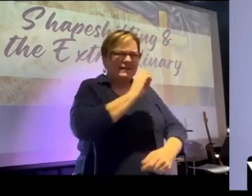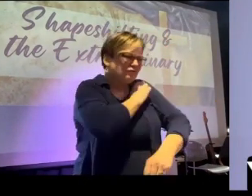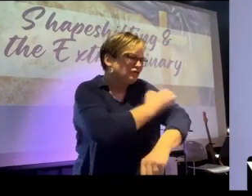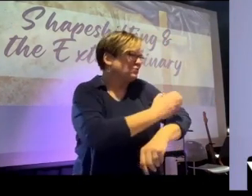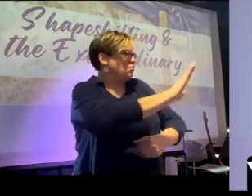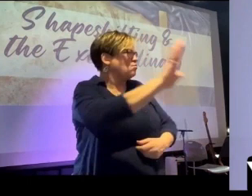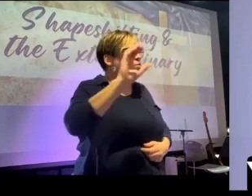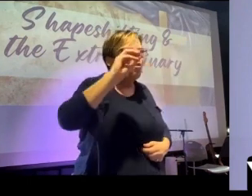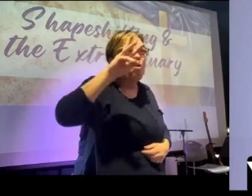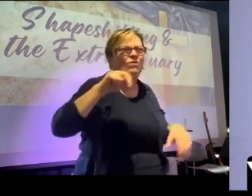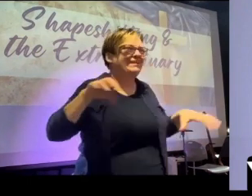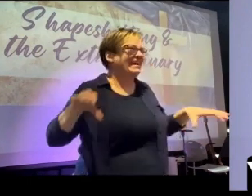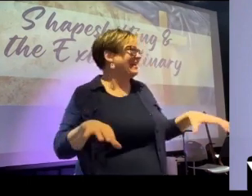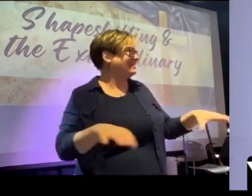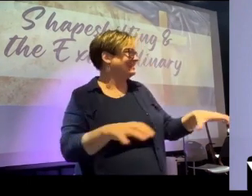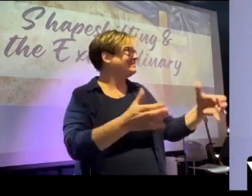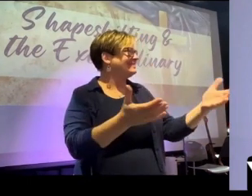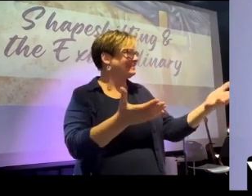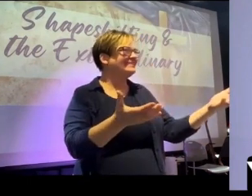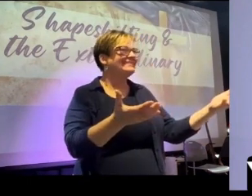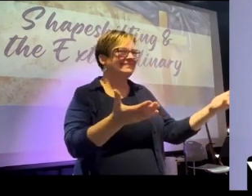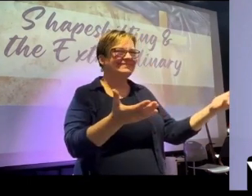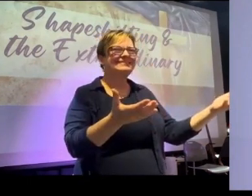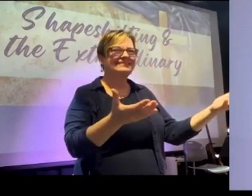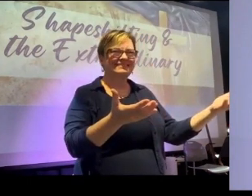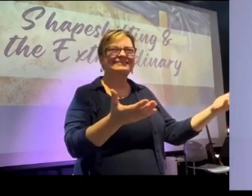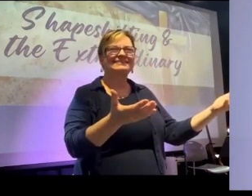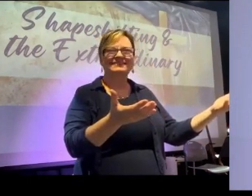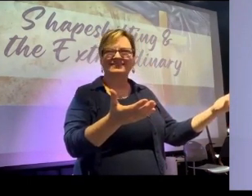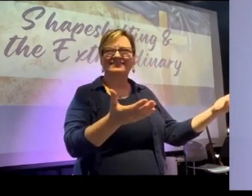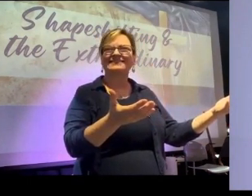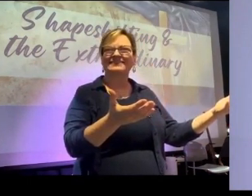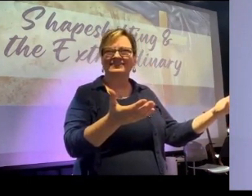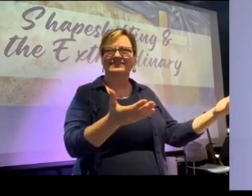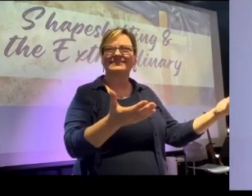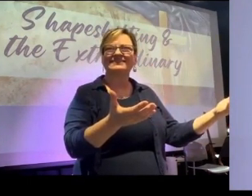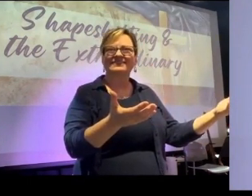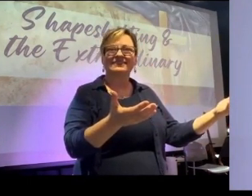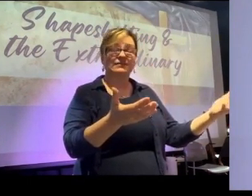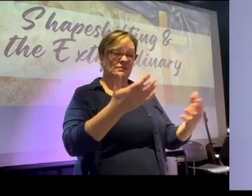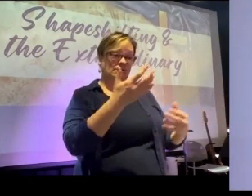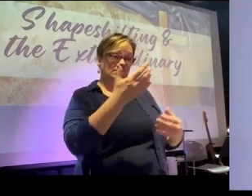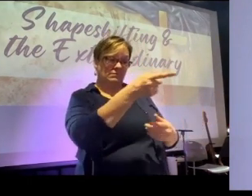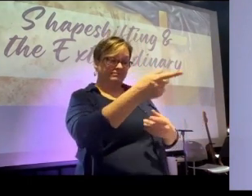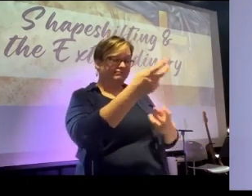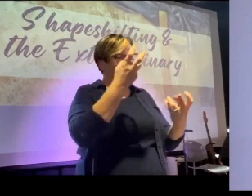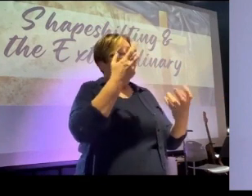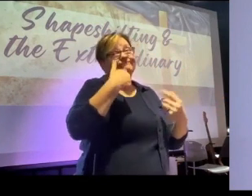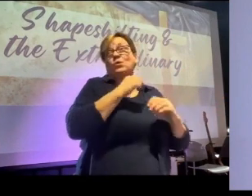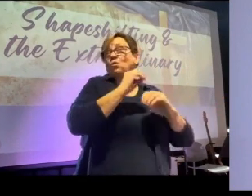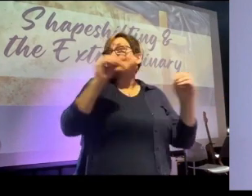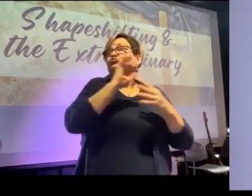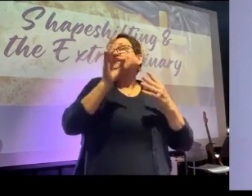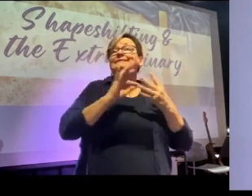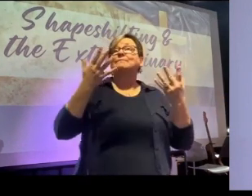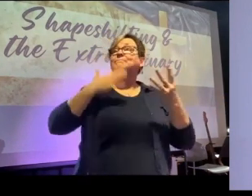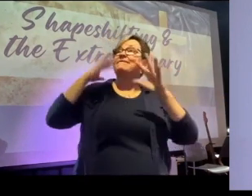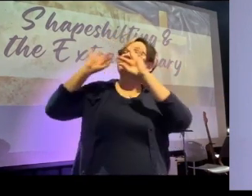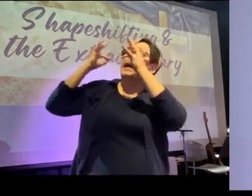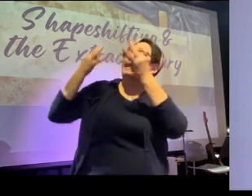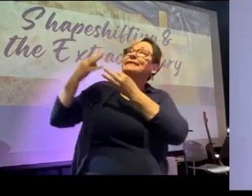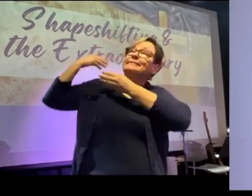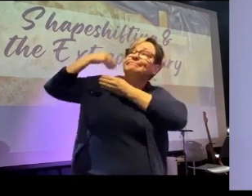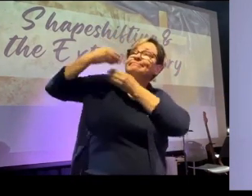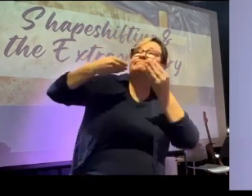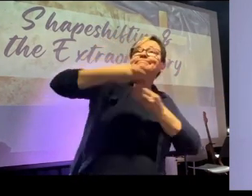You are not only formed by those around you, by your family of origin, by your social